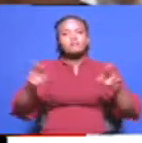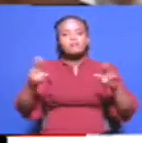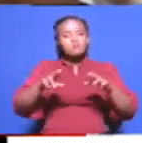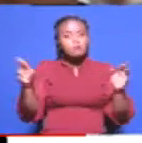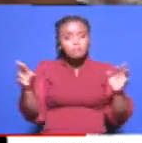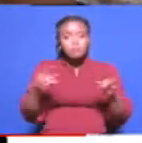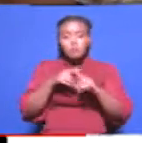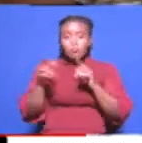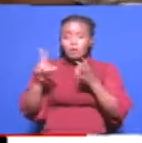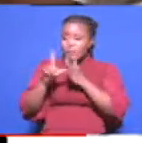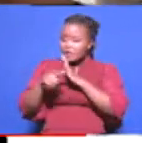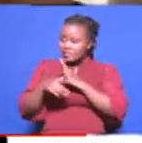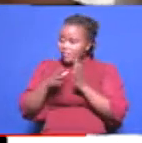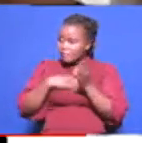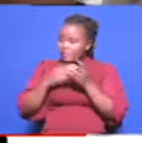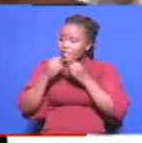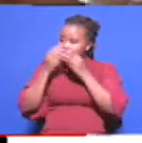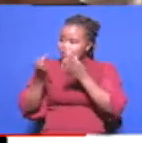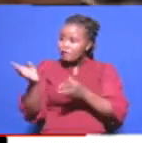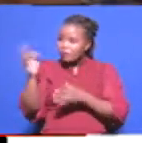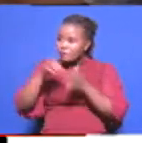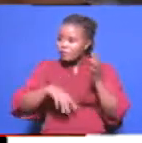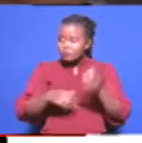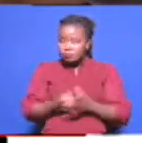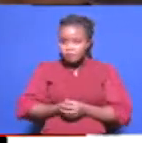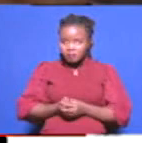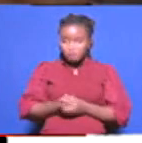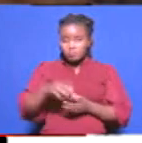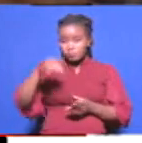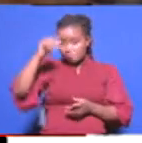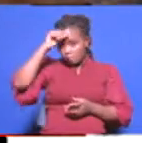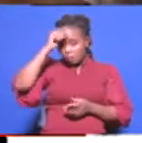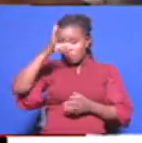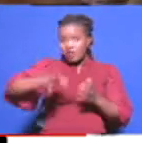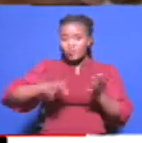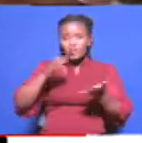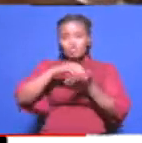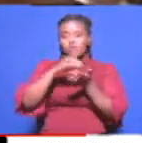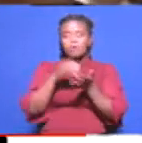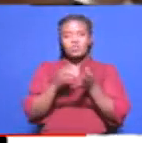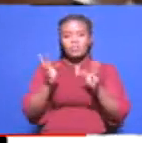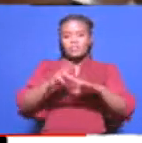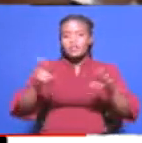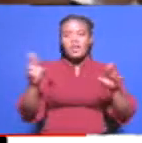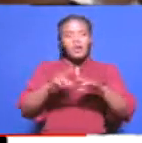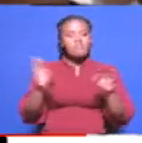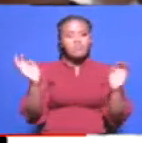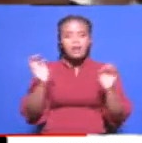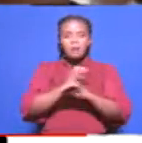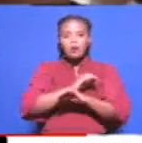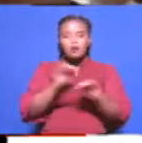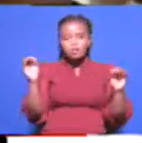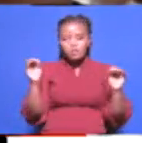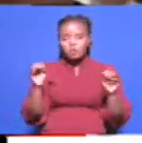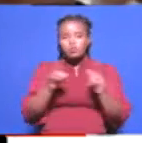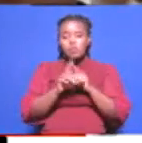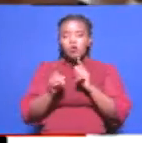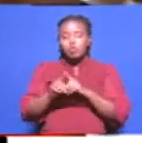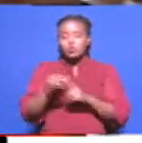that the gubernatorial position is not available on the gadget, as well as the